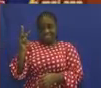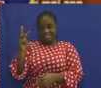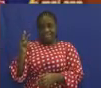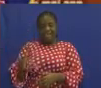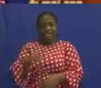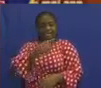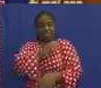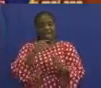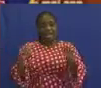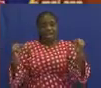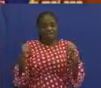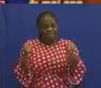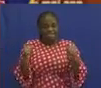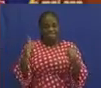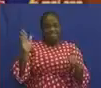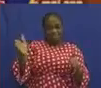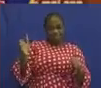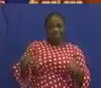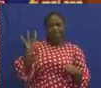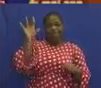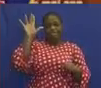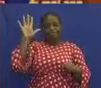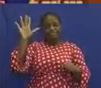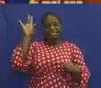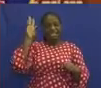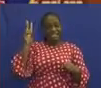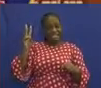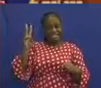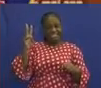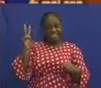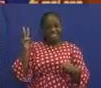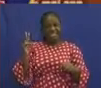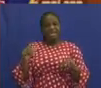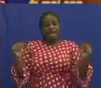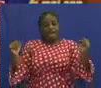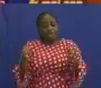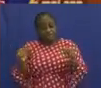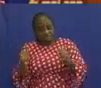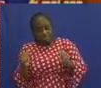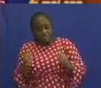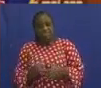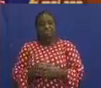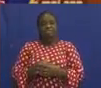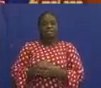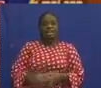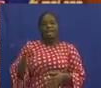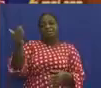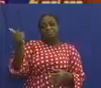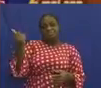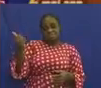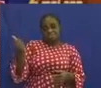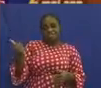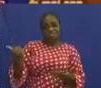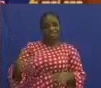freezers, 58 units of ultra-low freezers, 50 normal